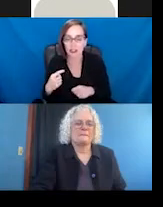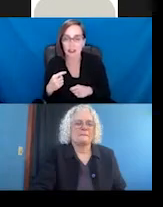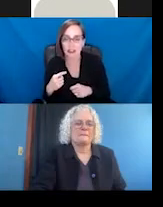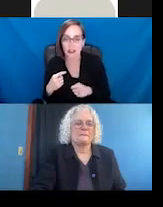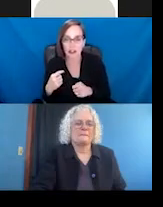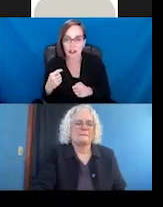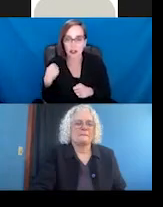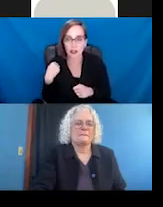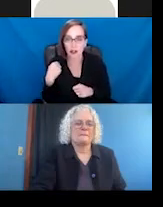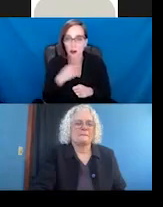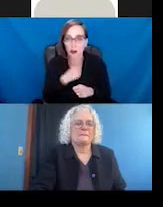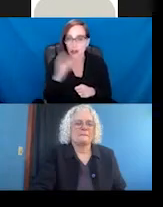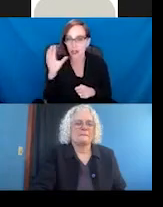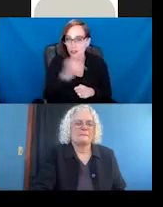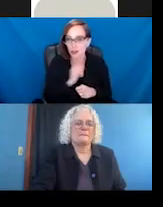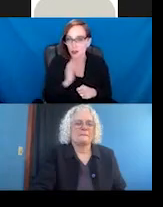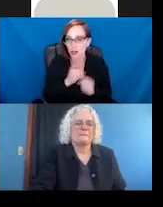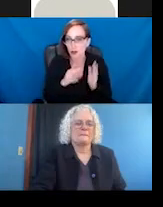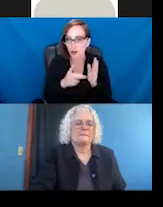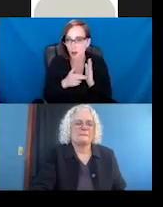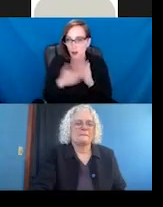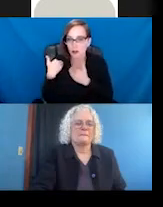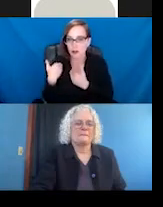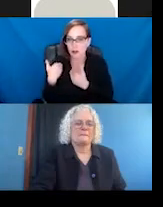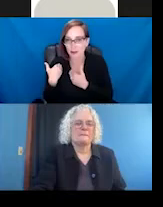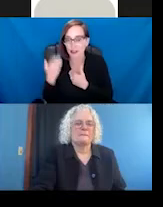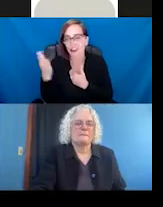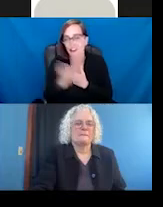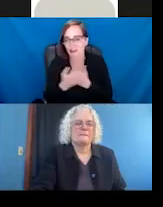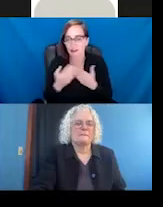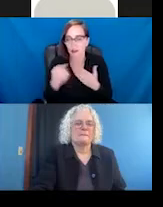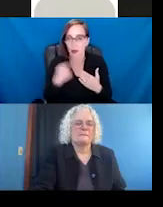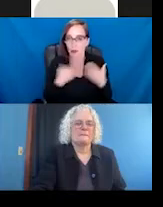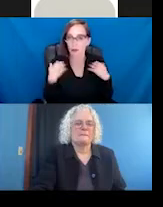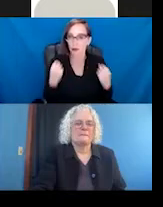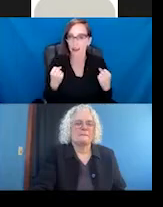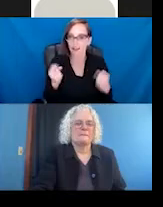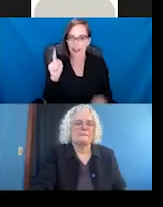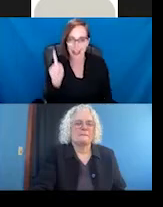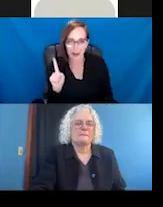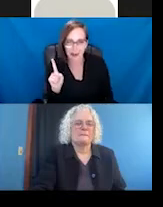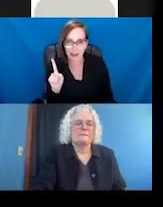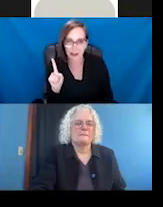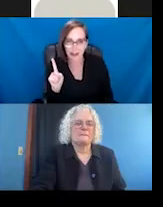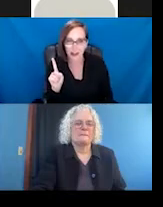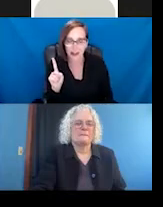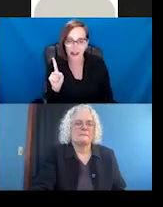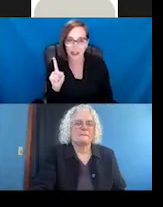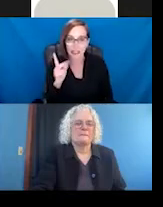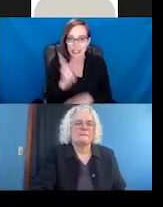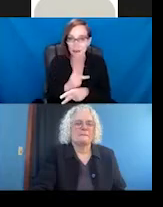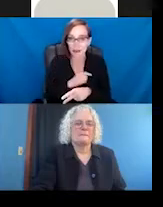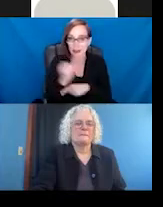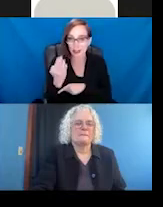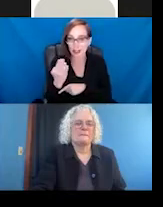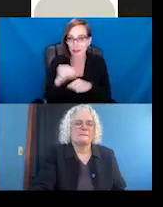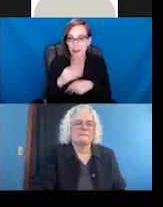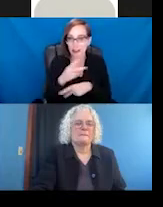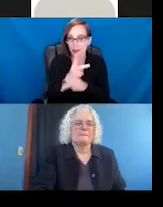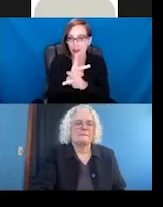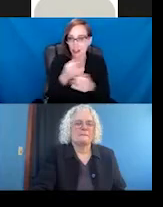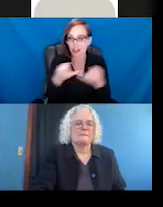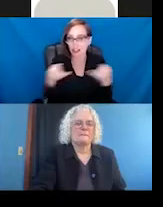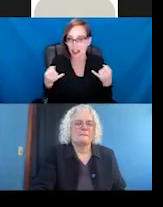with responsibility, courage, and bravery. However, holding my role in the production line almost cost me my